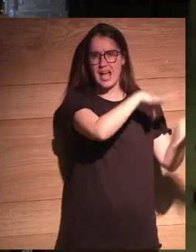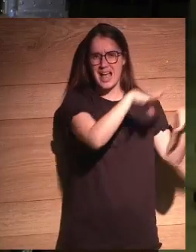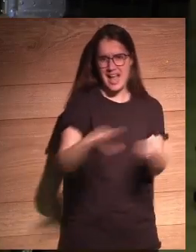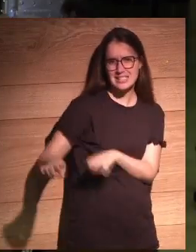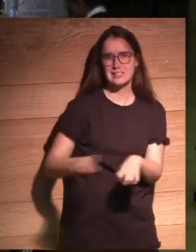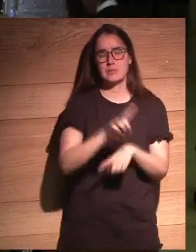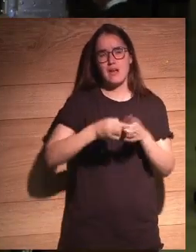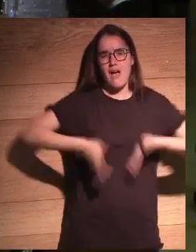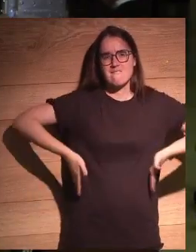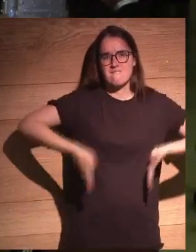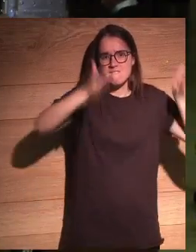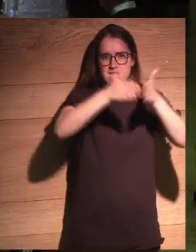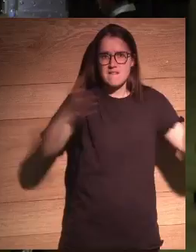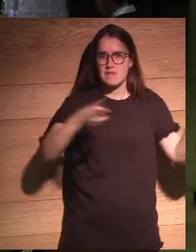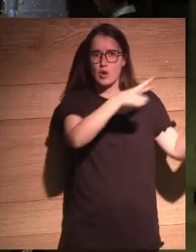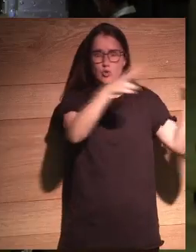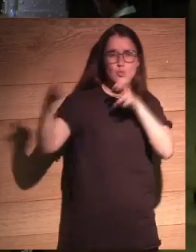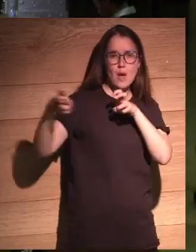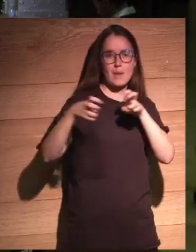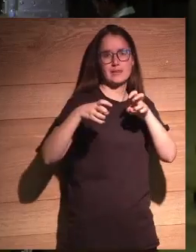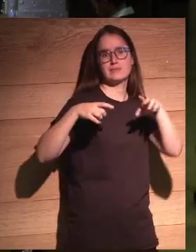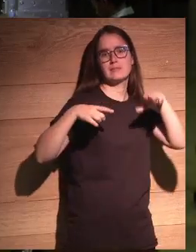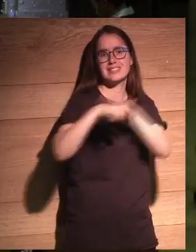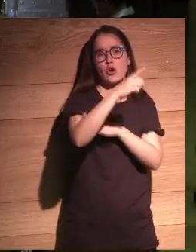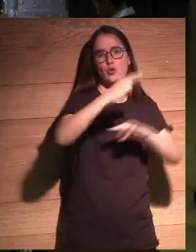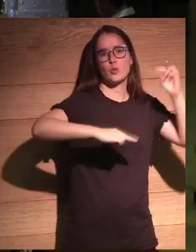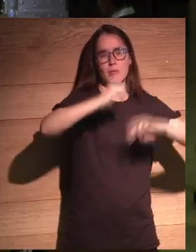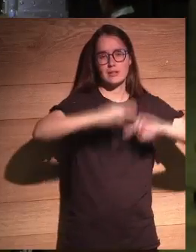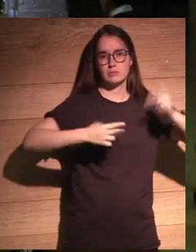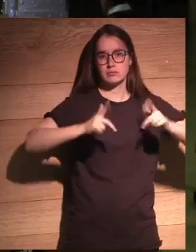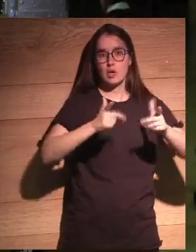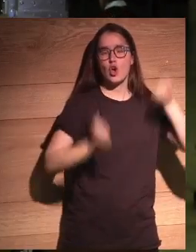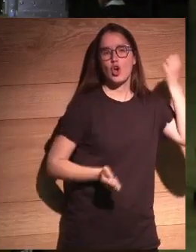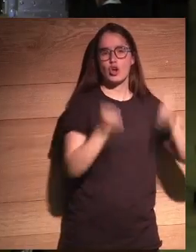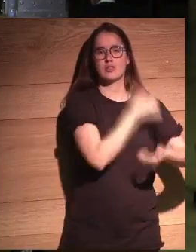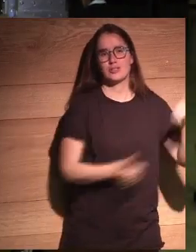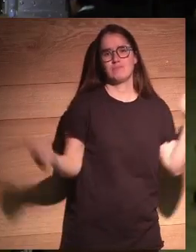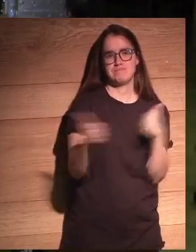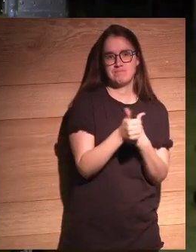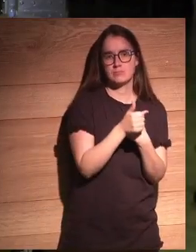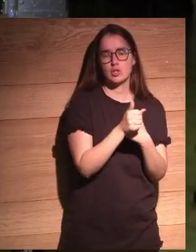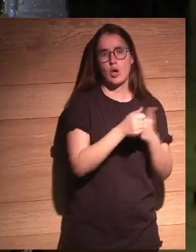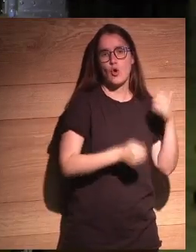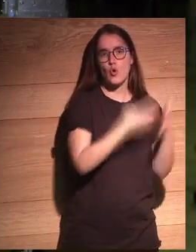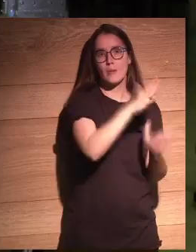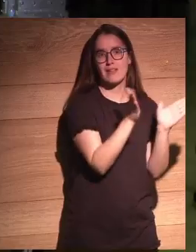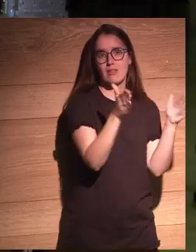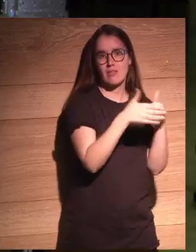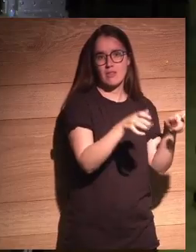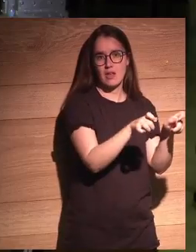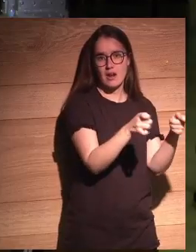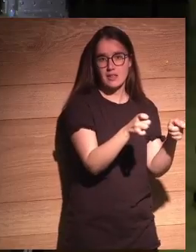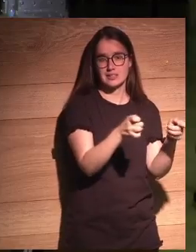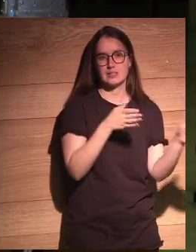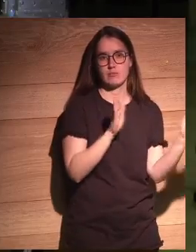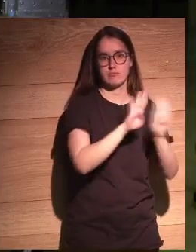many overcrowded neighborhoods, and there are wide avenues in the new urban planning that have been